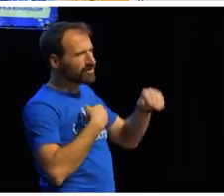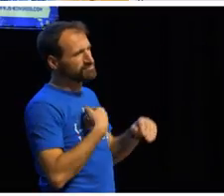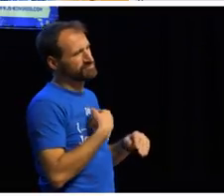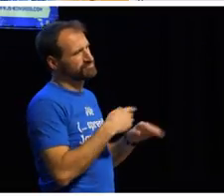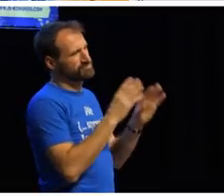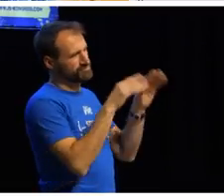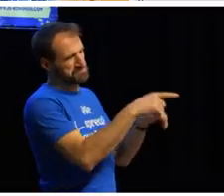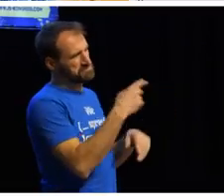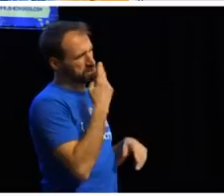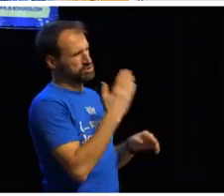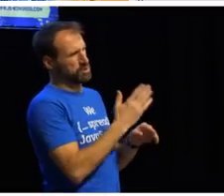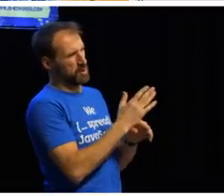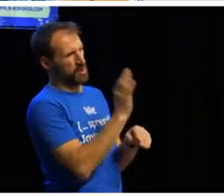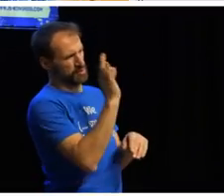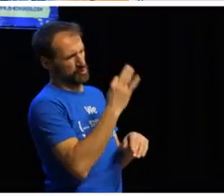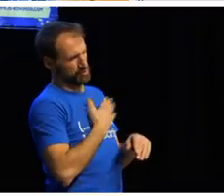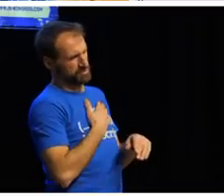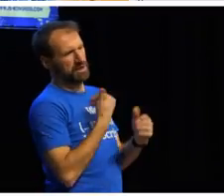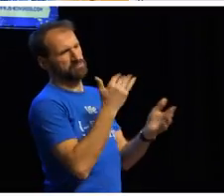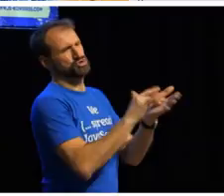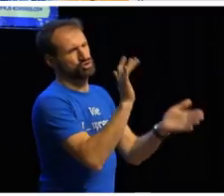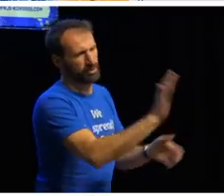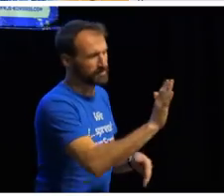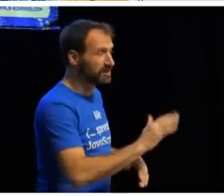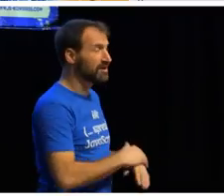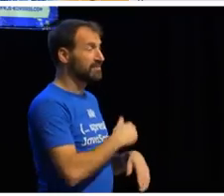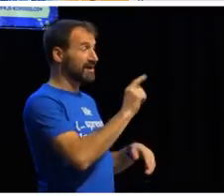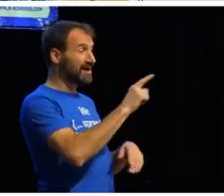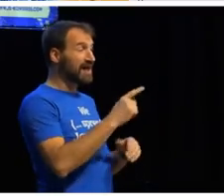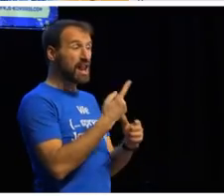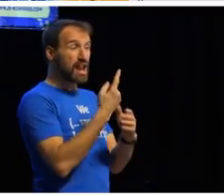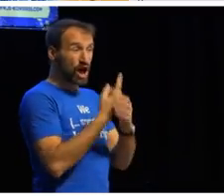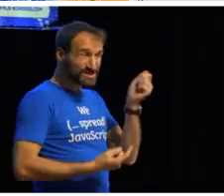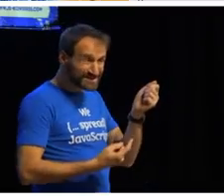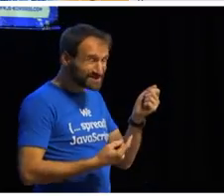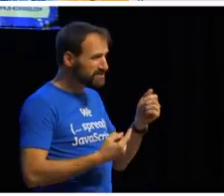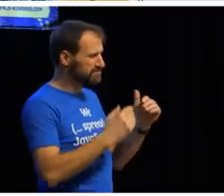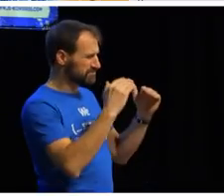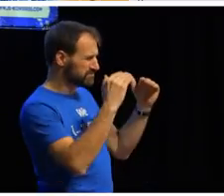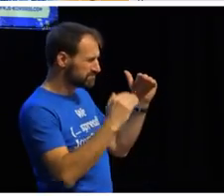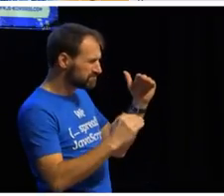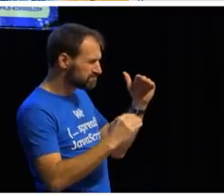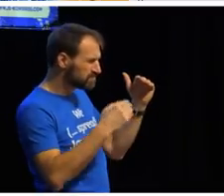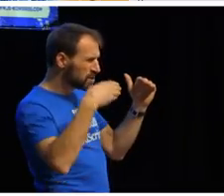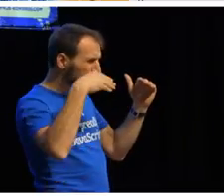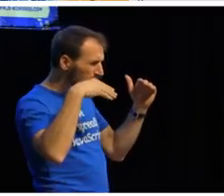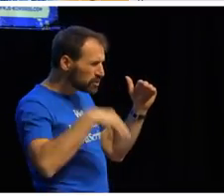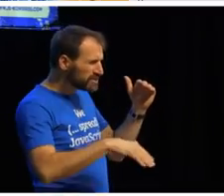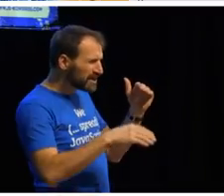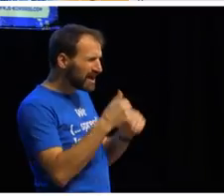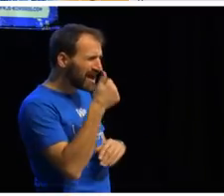very good at predicting. And the loss is less than, I don't know, less than 1%. Is that